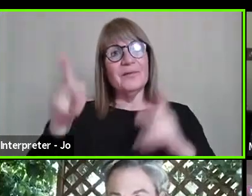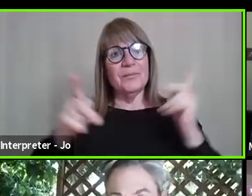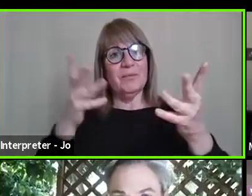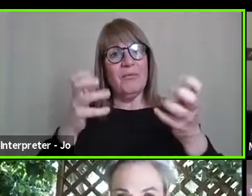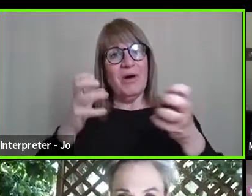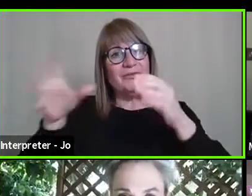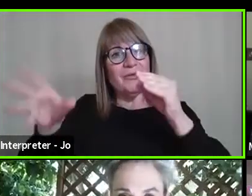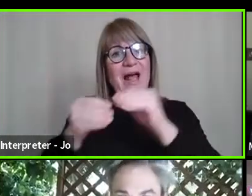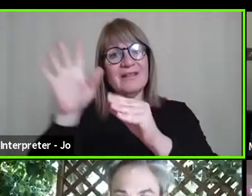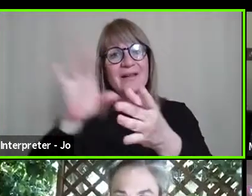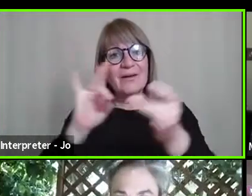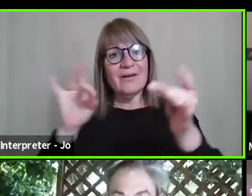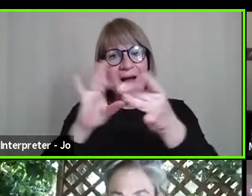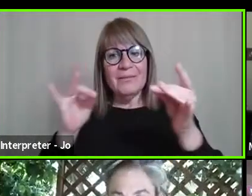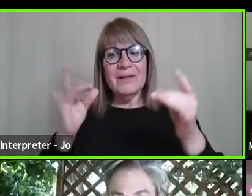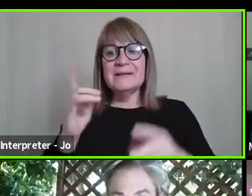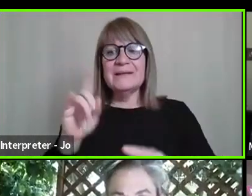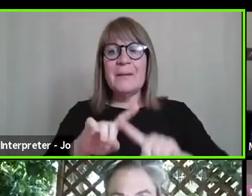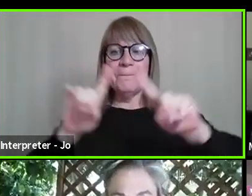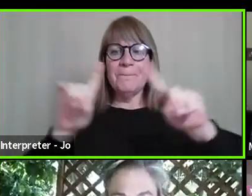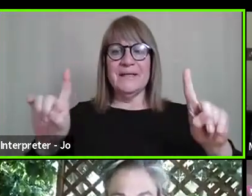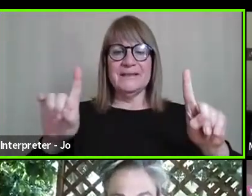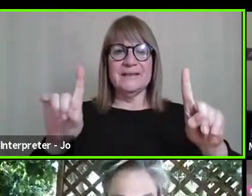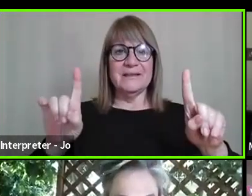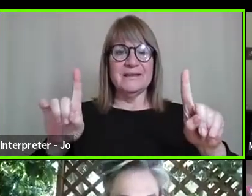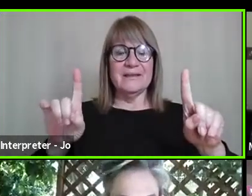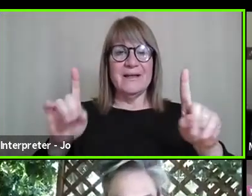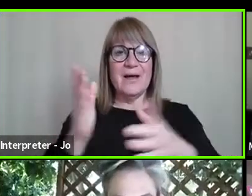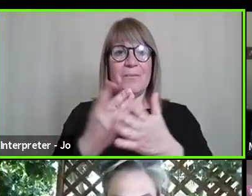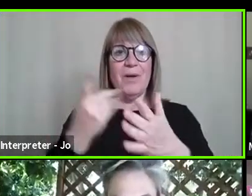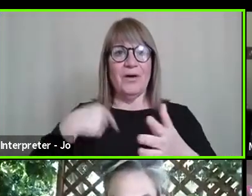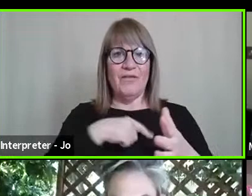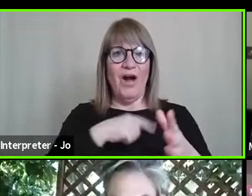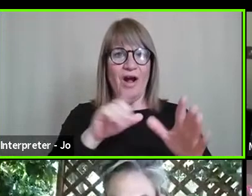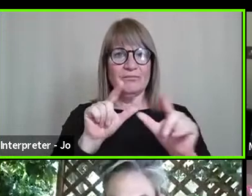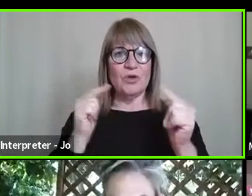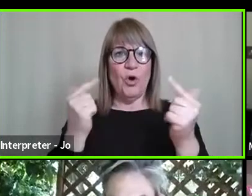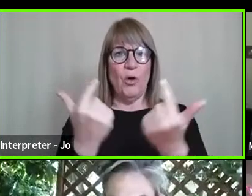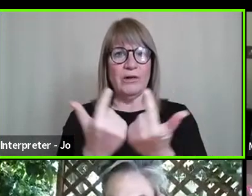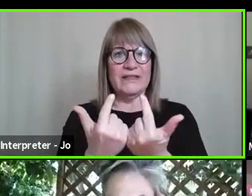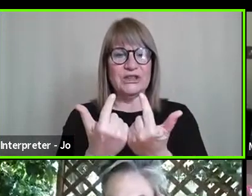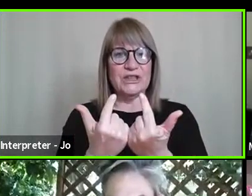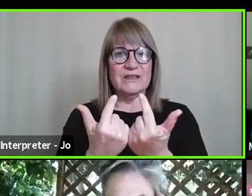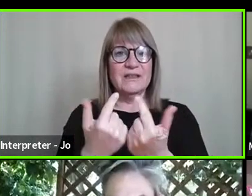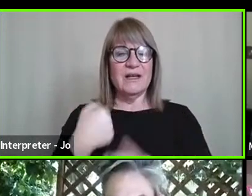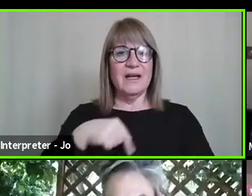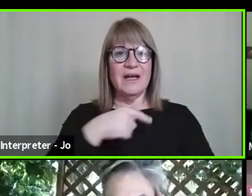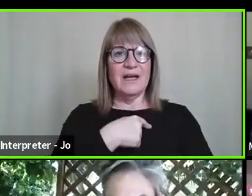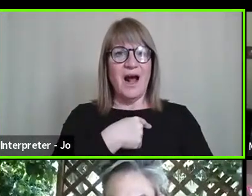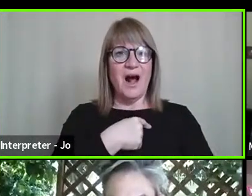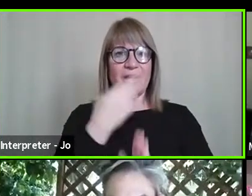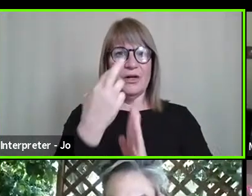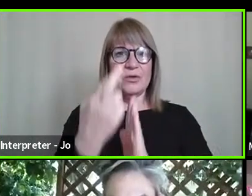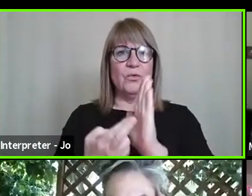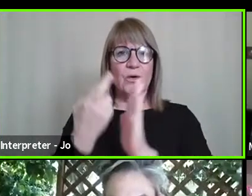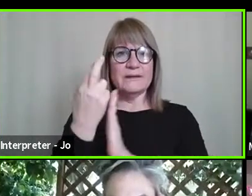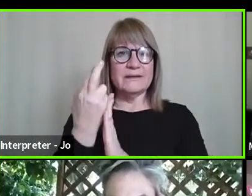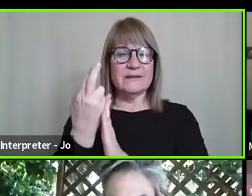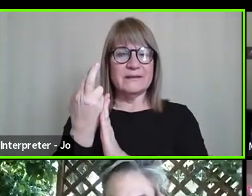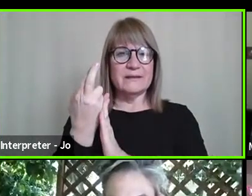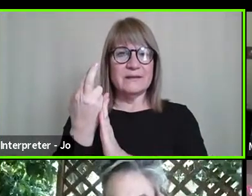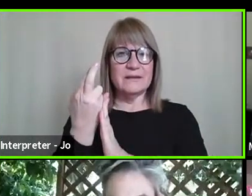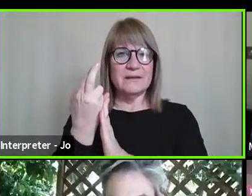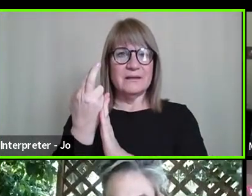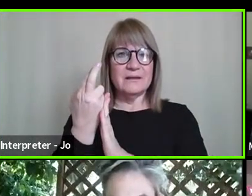um part of our coalition and you know our roles is um especially through